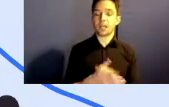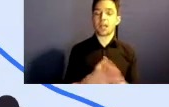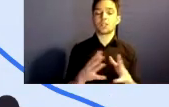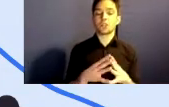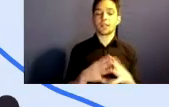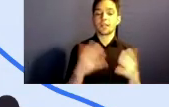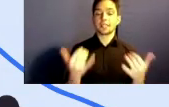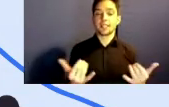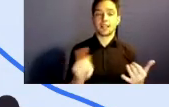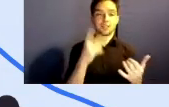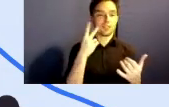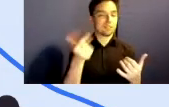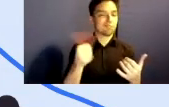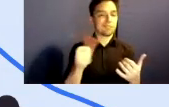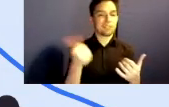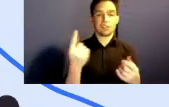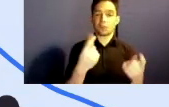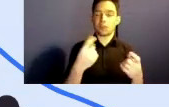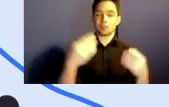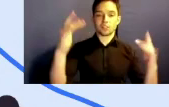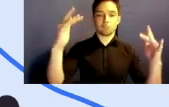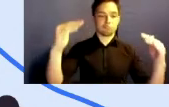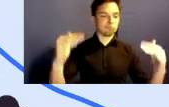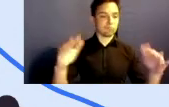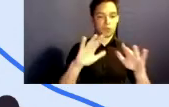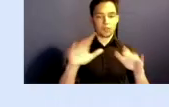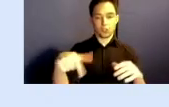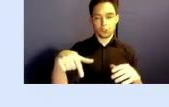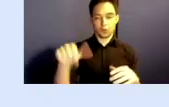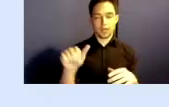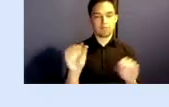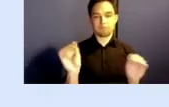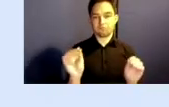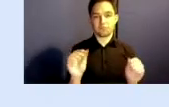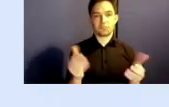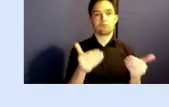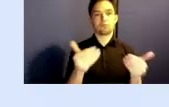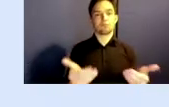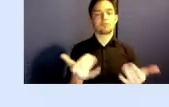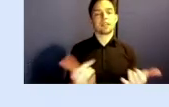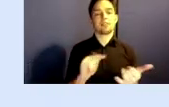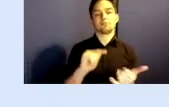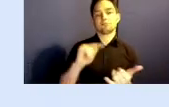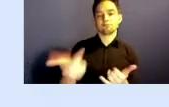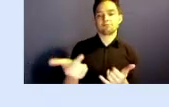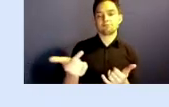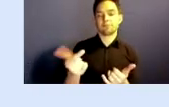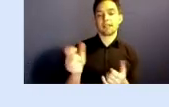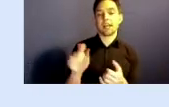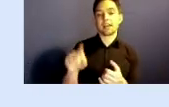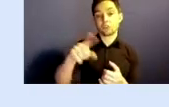now I don't see any further questions in the Q&A. So I'm going to move and turn the tables and ask you,